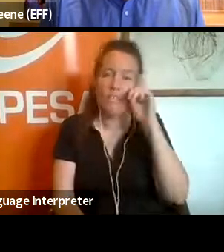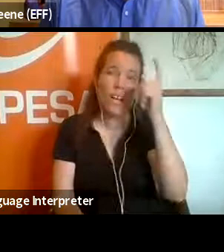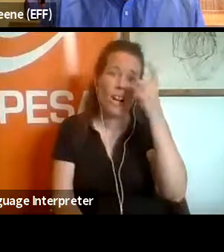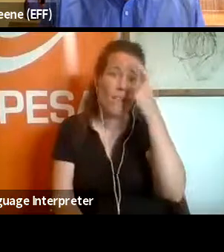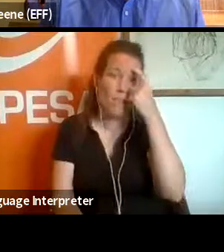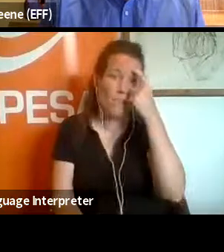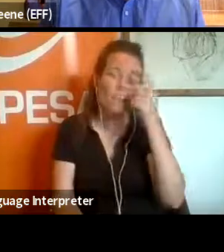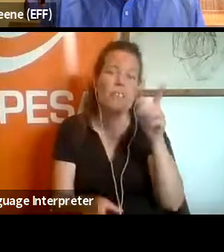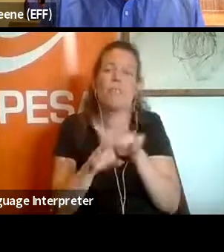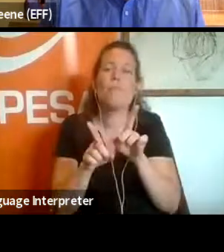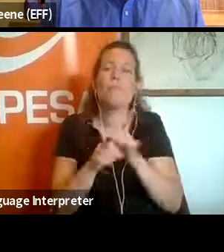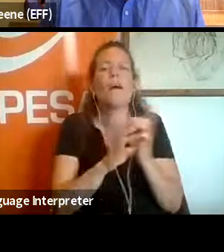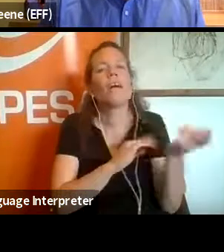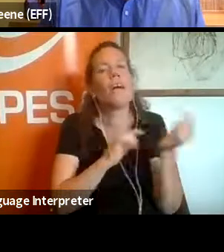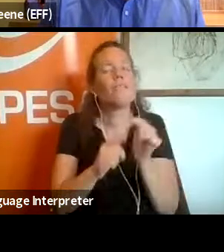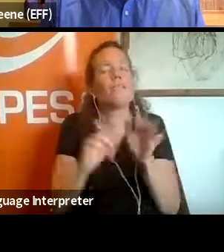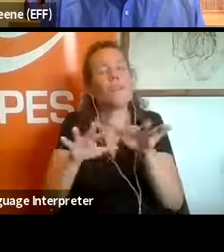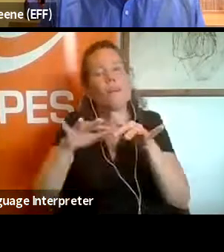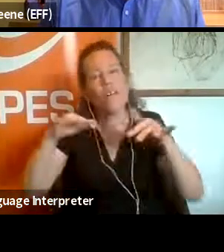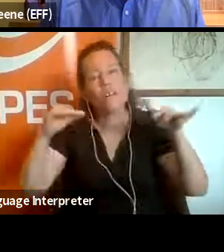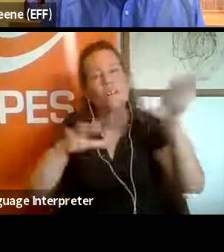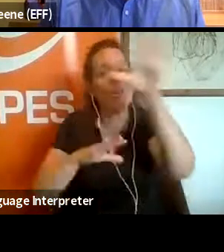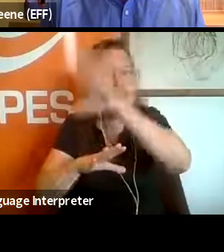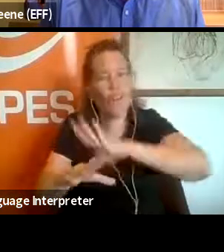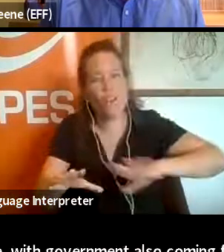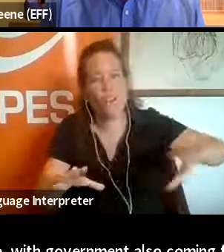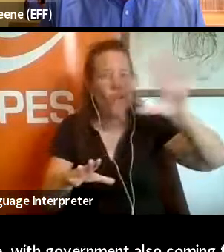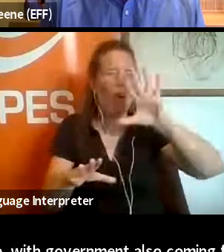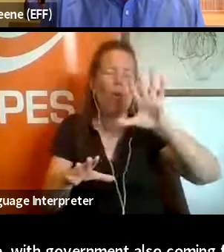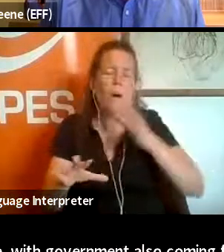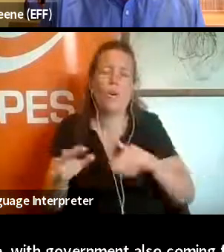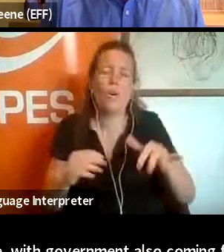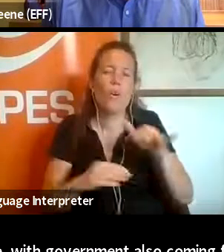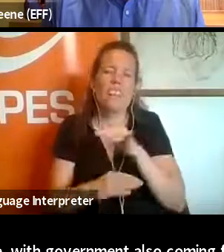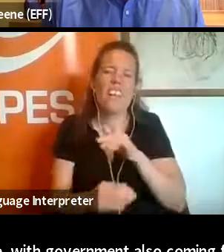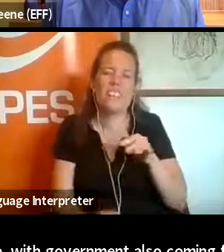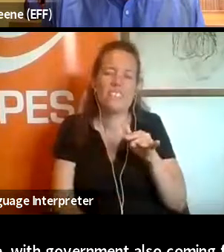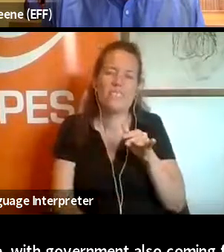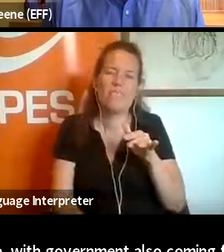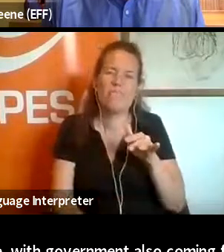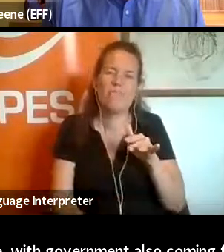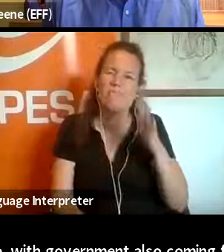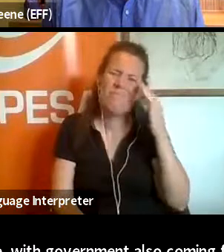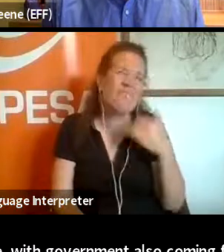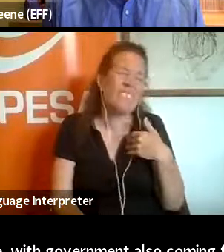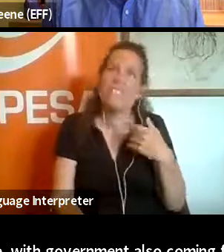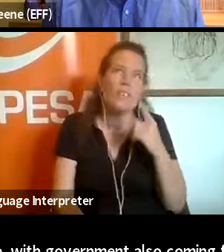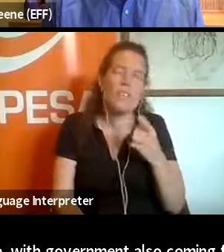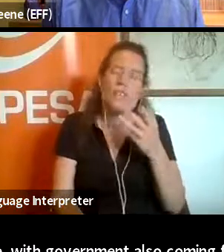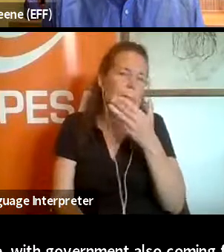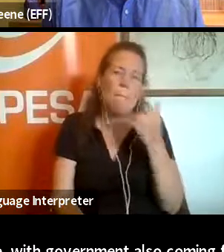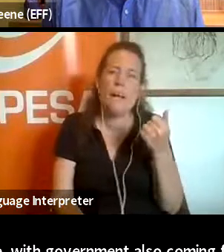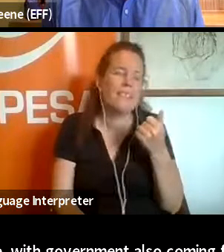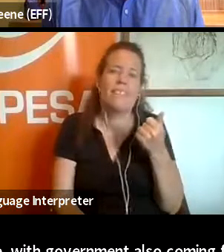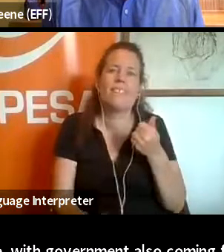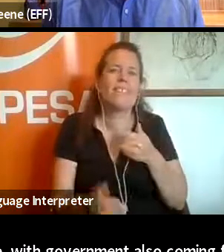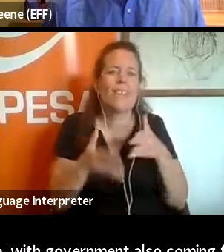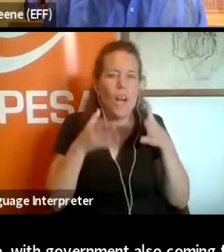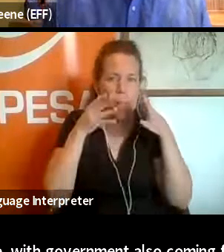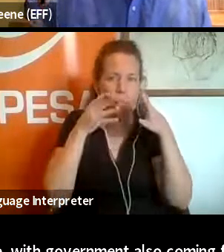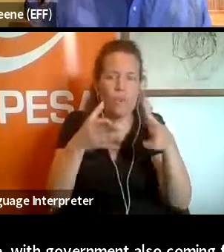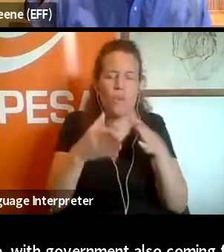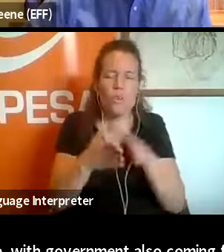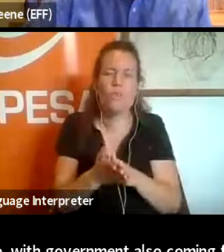coming from a global context would not be, the better approach, but then the principles that have actually